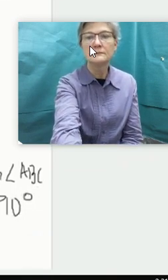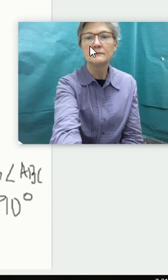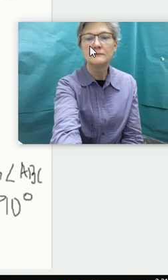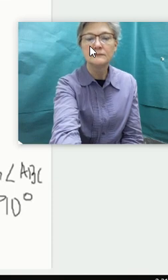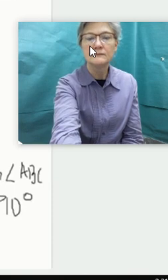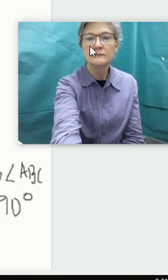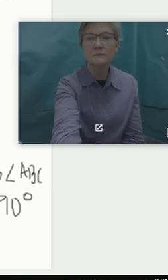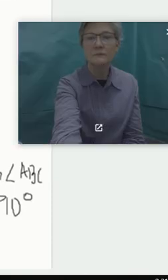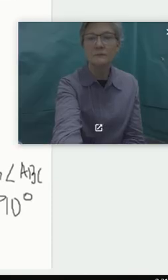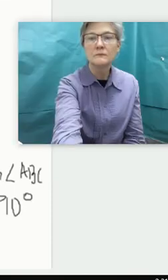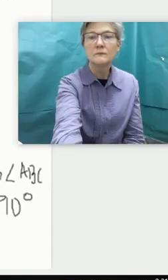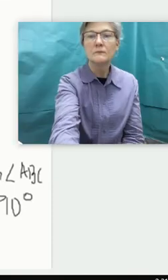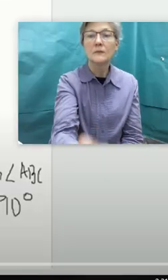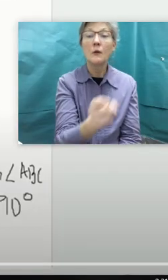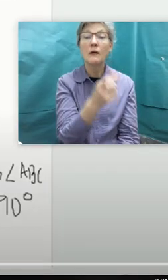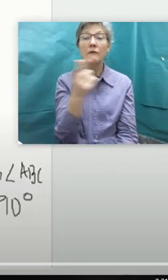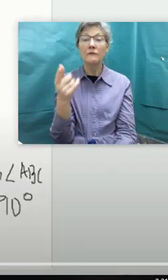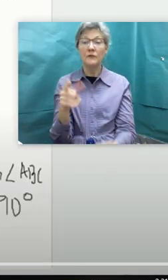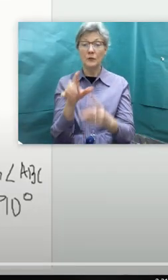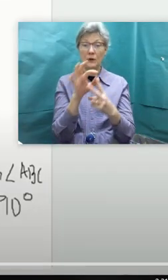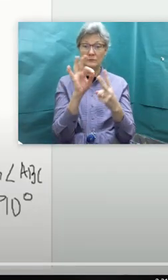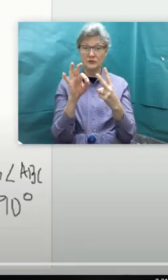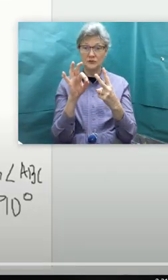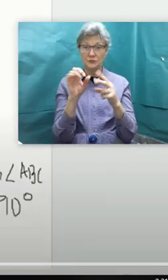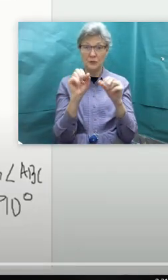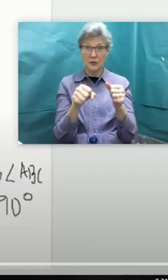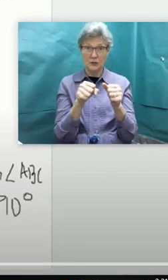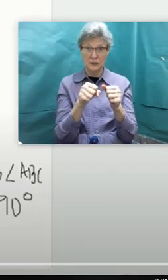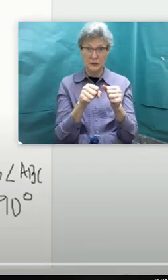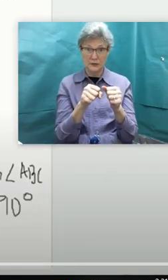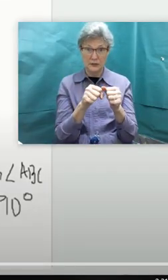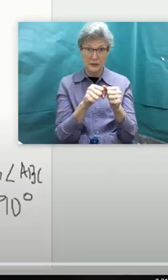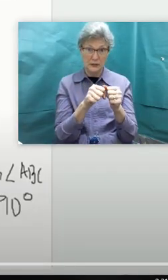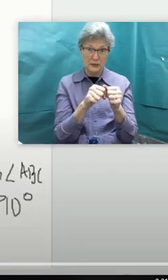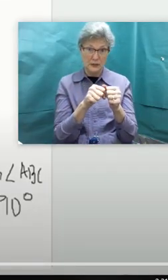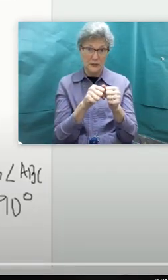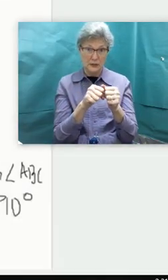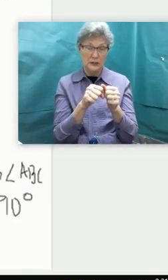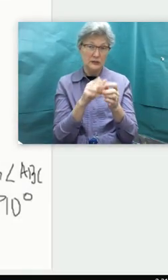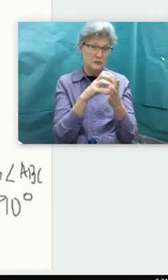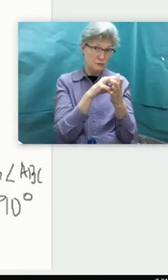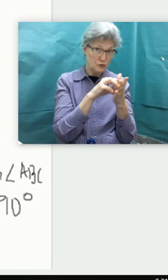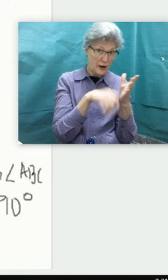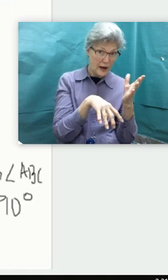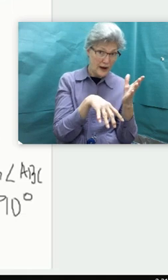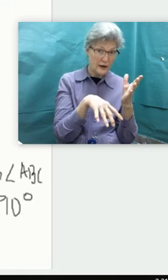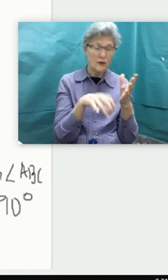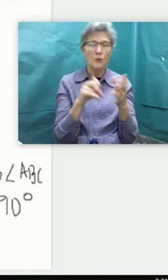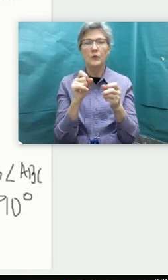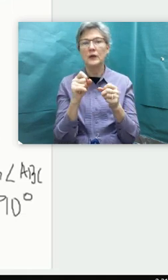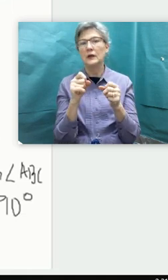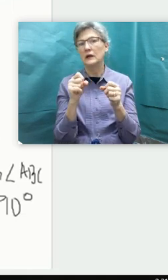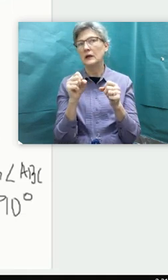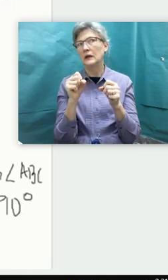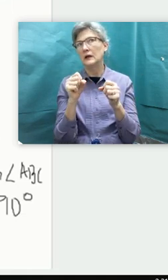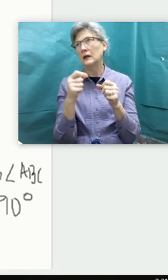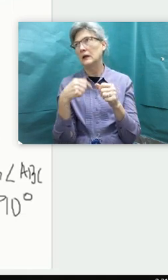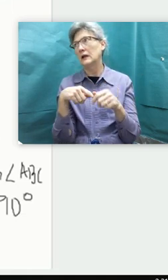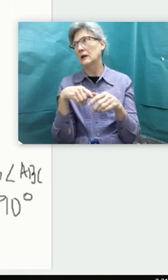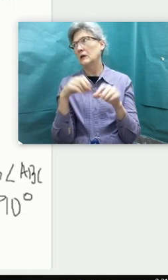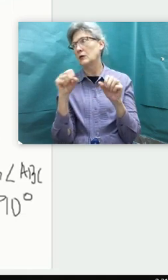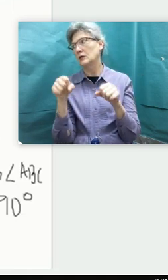So we have a couple of options. We could do some guess and check. That's not the most efficient strategy. We could